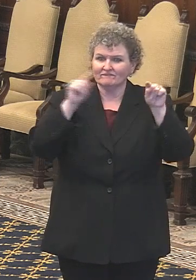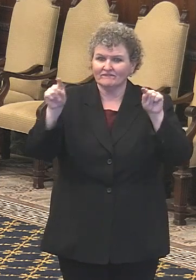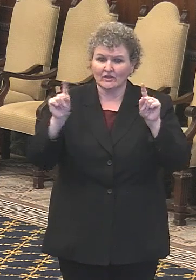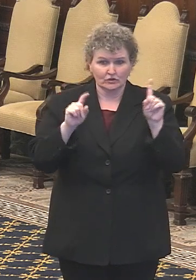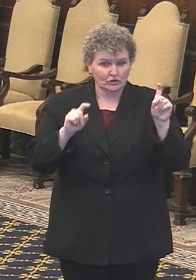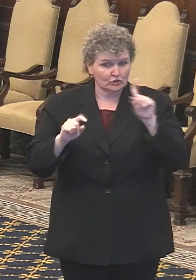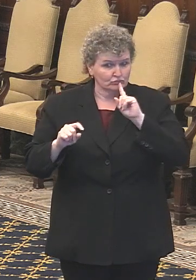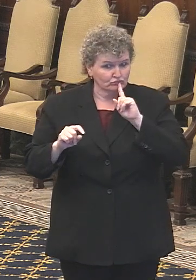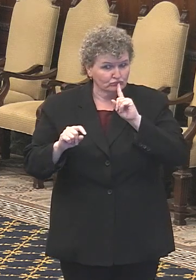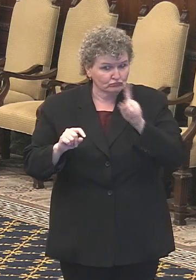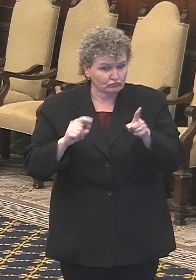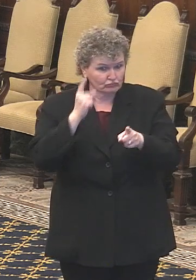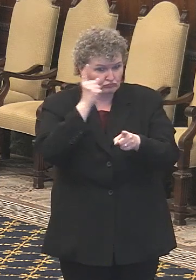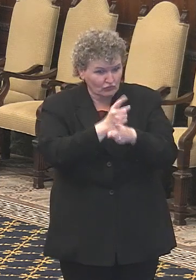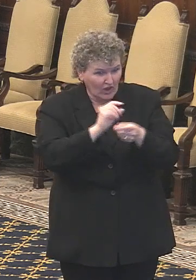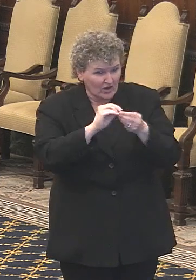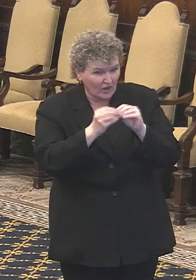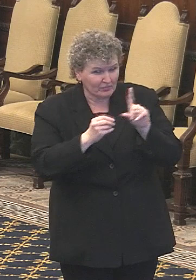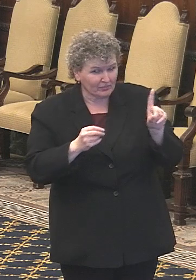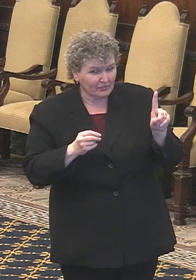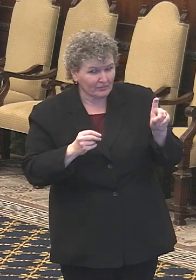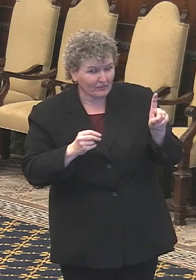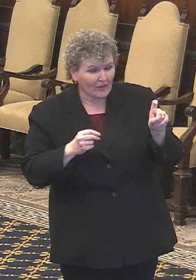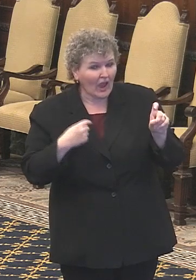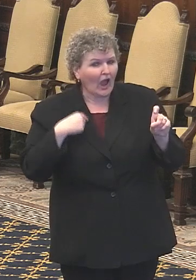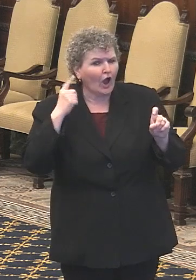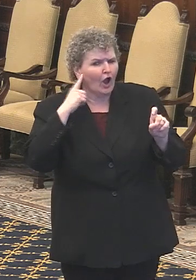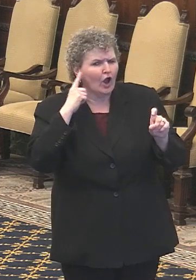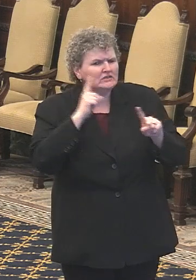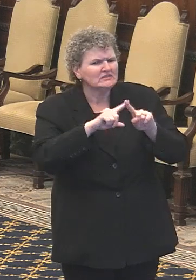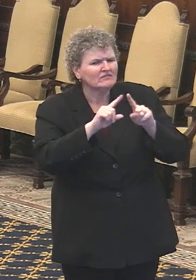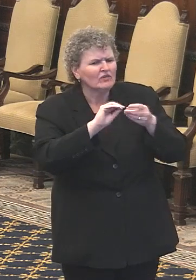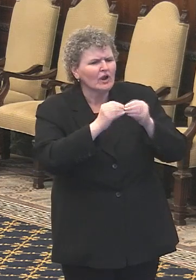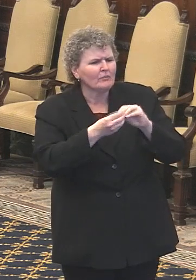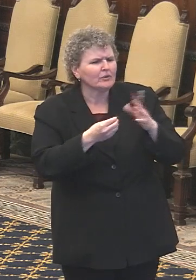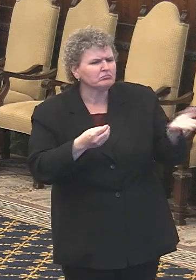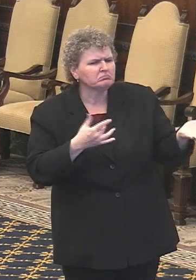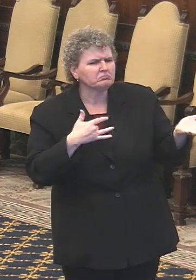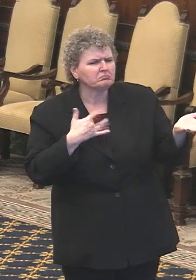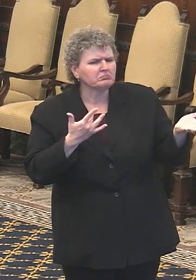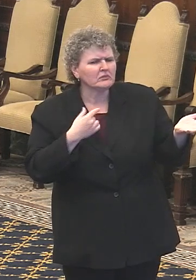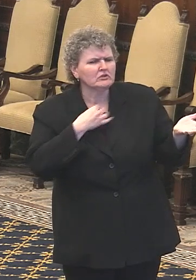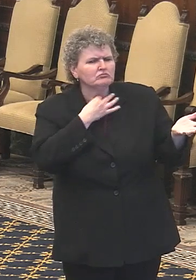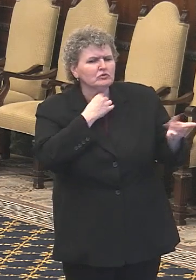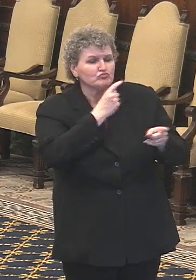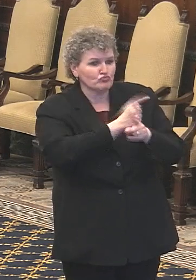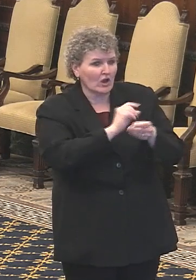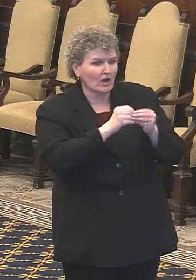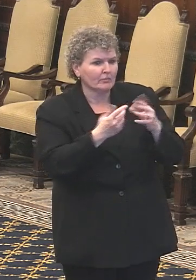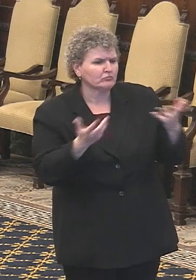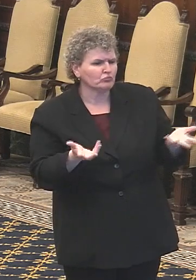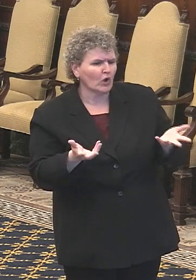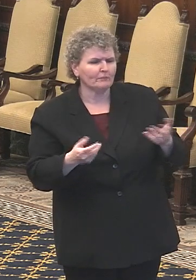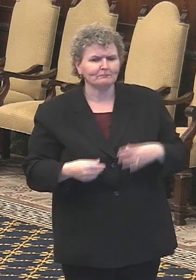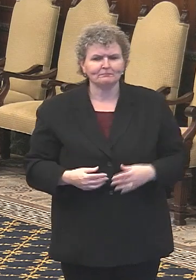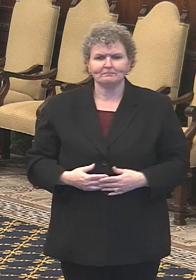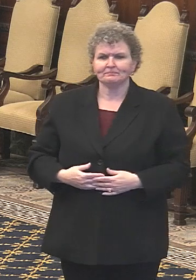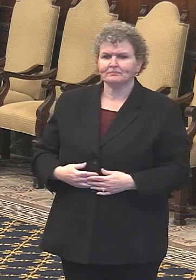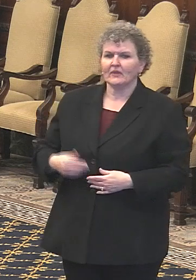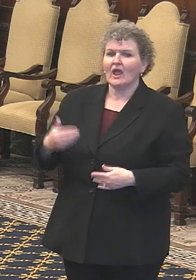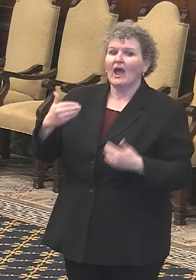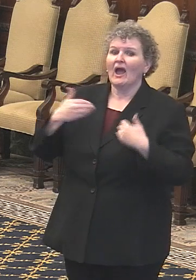I just know there's been some data reporting discrepancies on the county and state level. So is that the right number? I don't have an exact number for